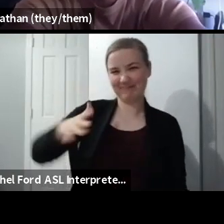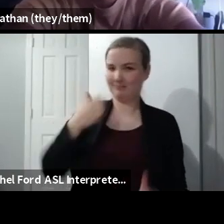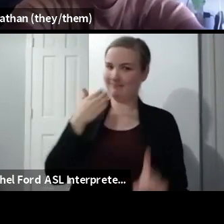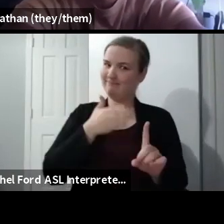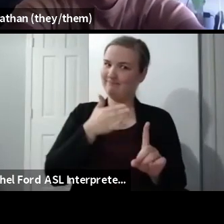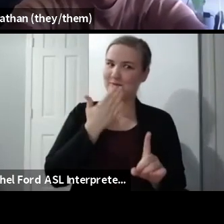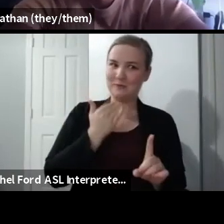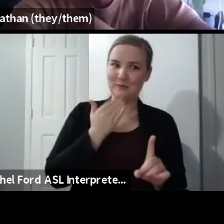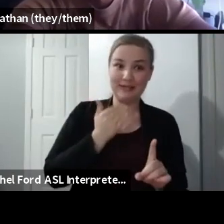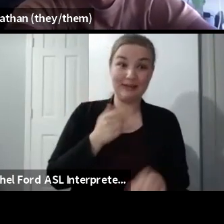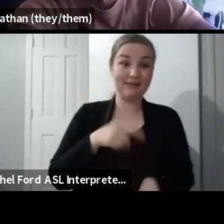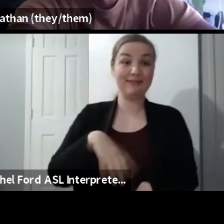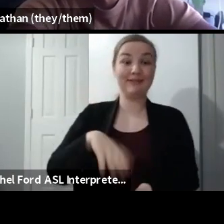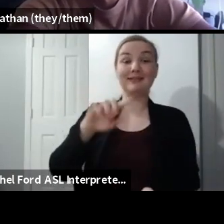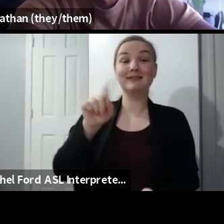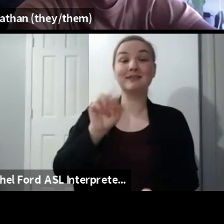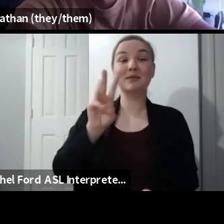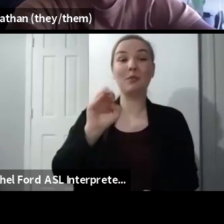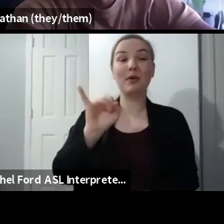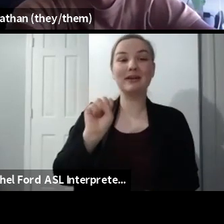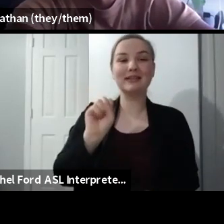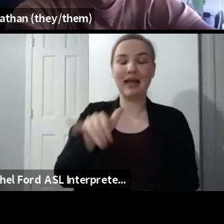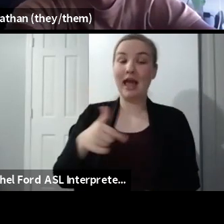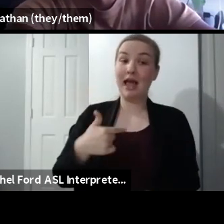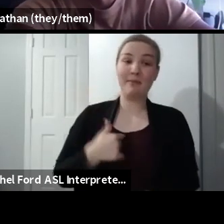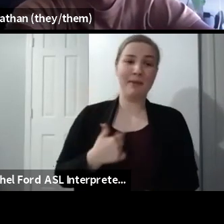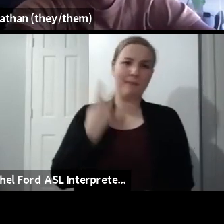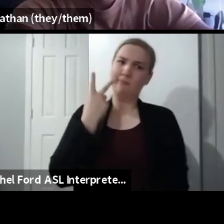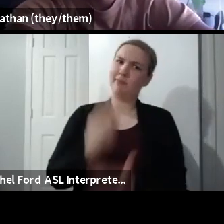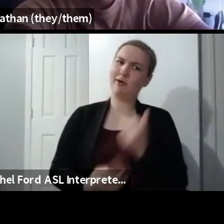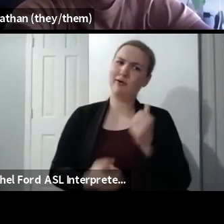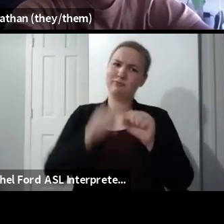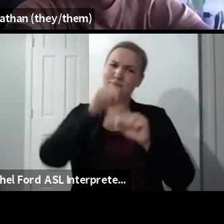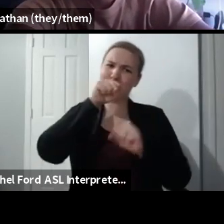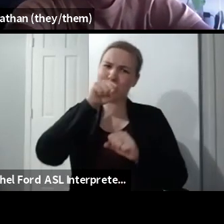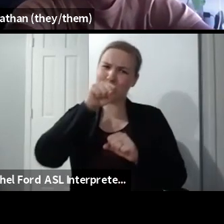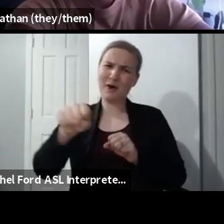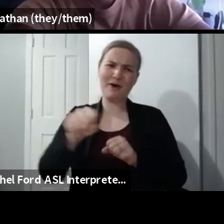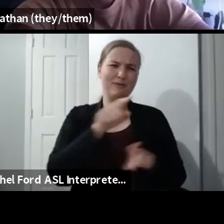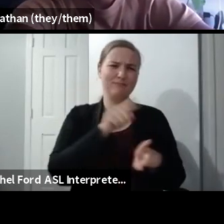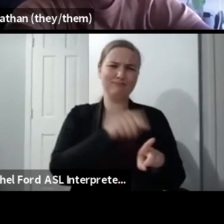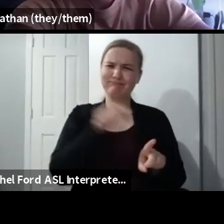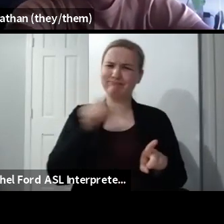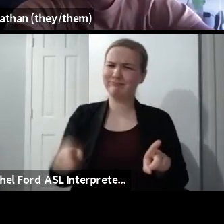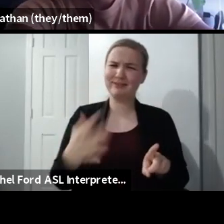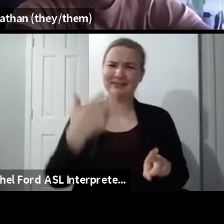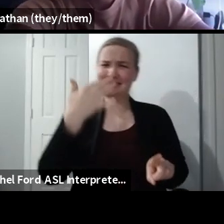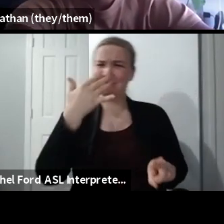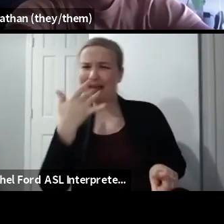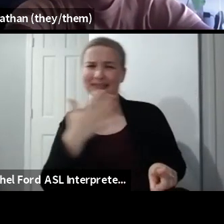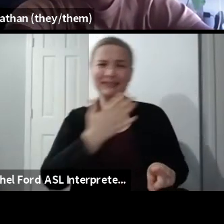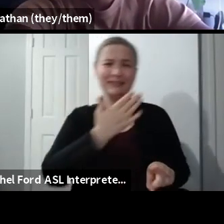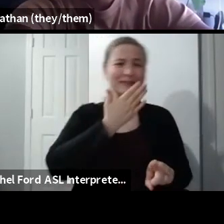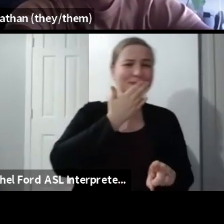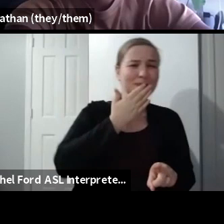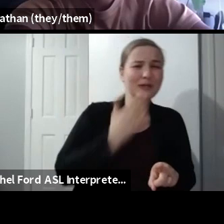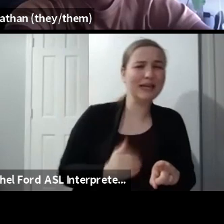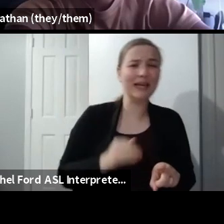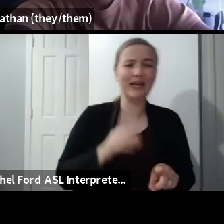Yeah, I'm both, but I feel you. I'm both and like salty, sugar. Spicy, pepper